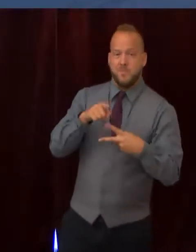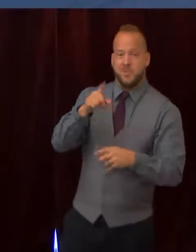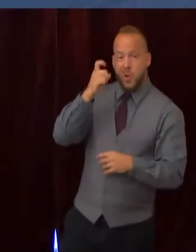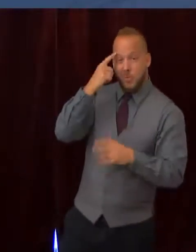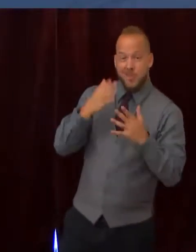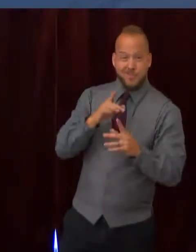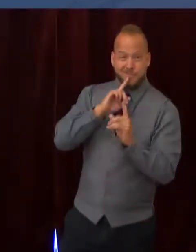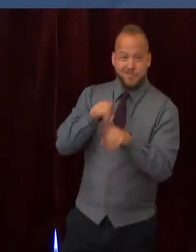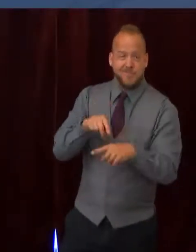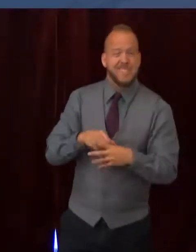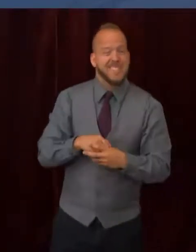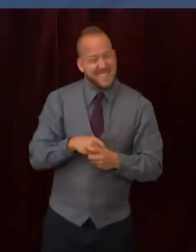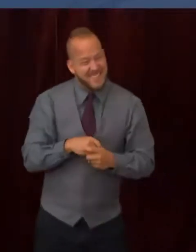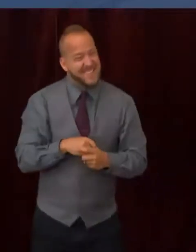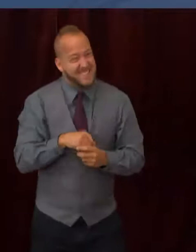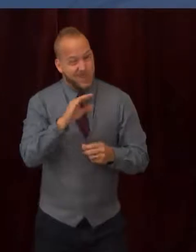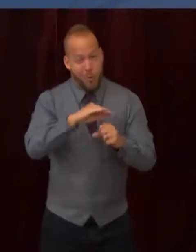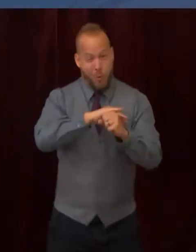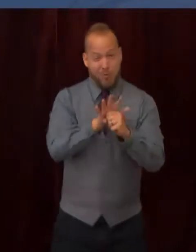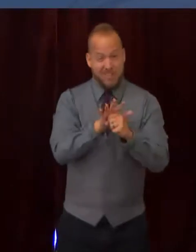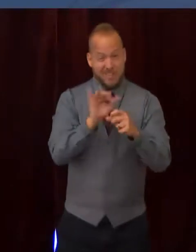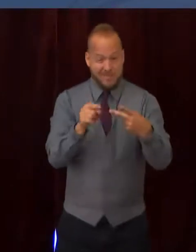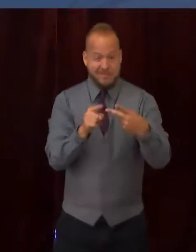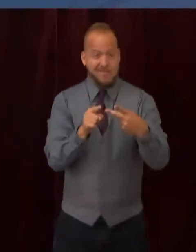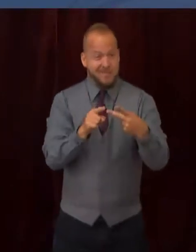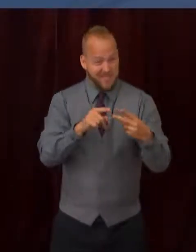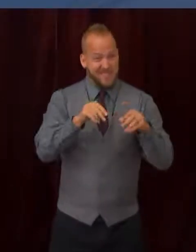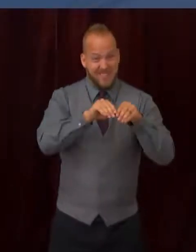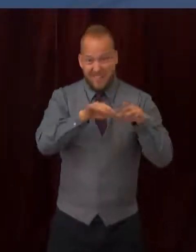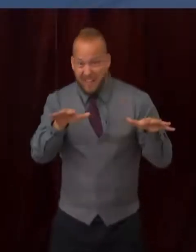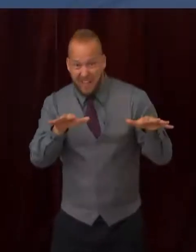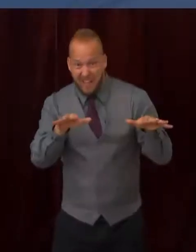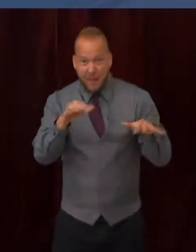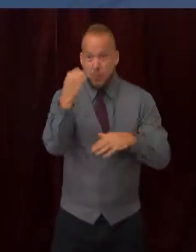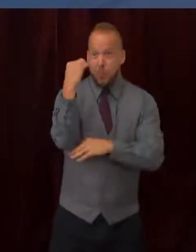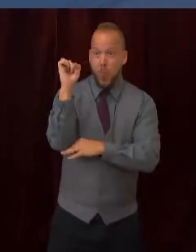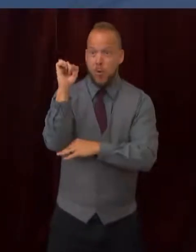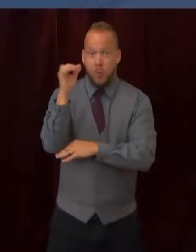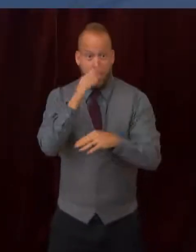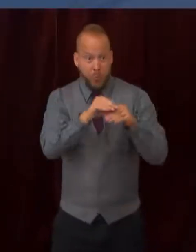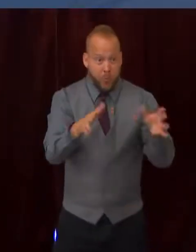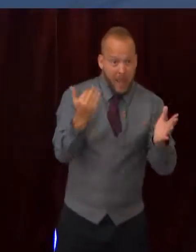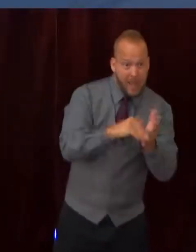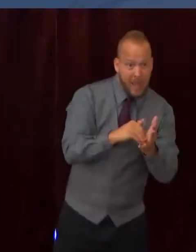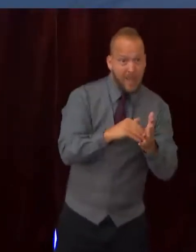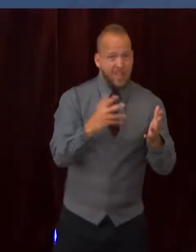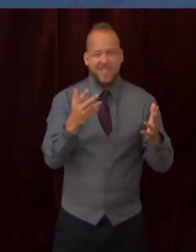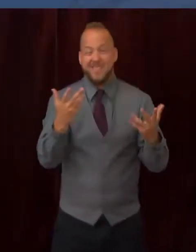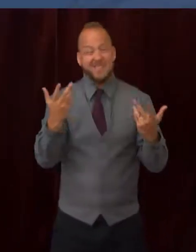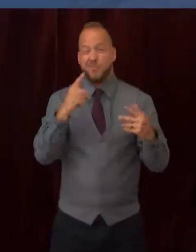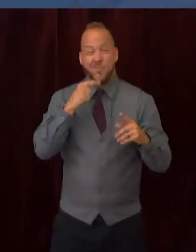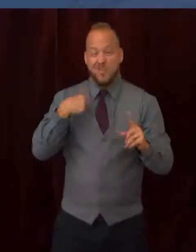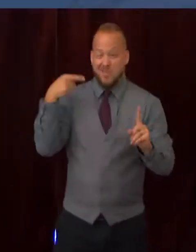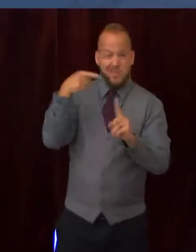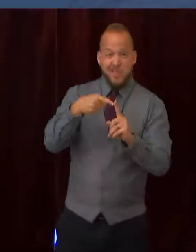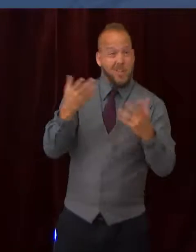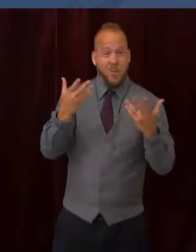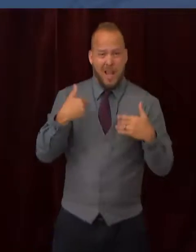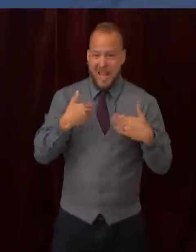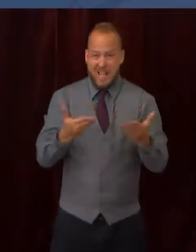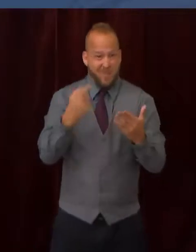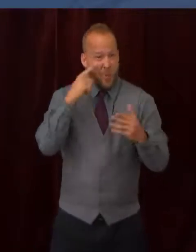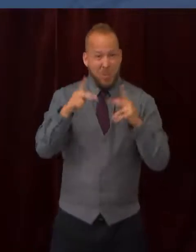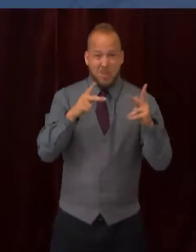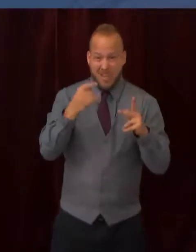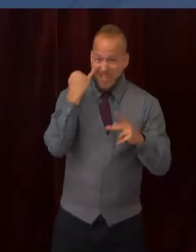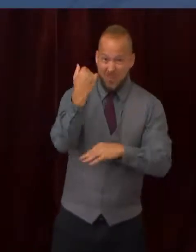really encourage people to be safe for themselves and the people around them. You know, if you wear masks, you are